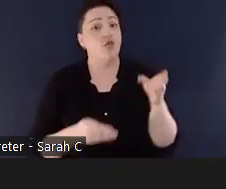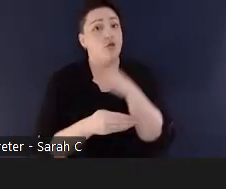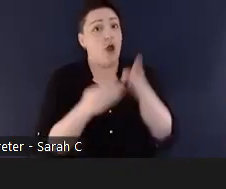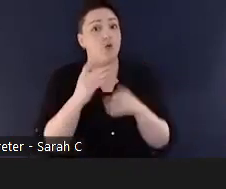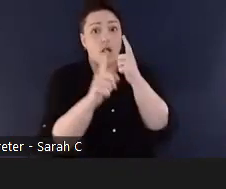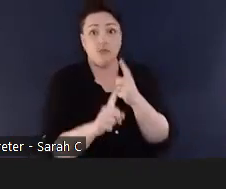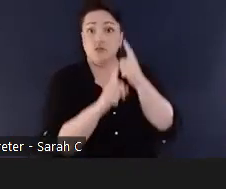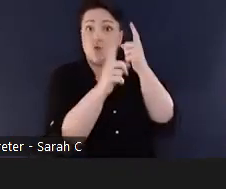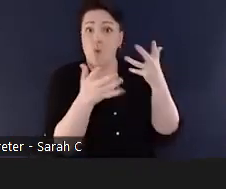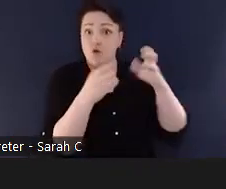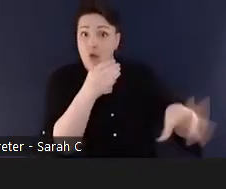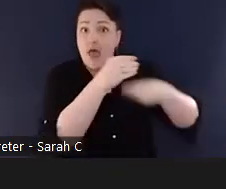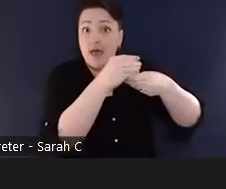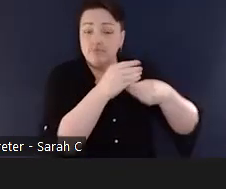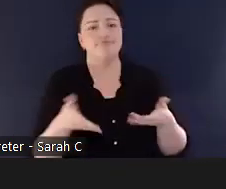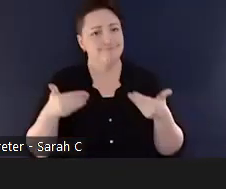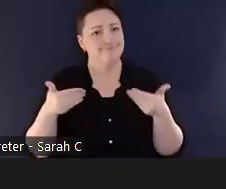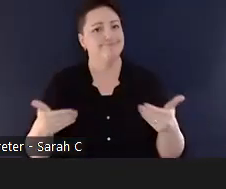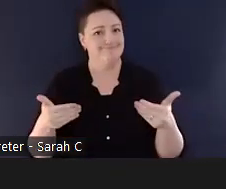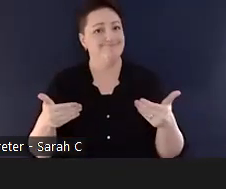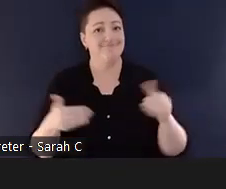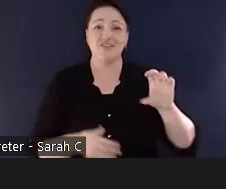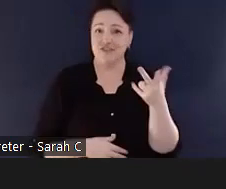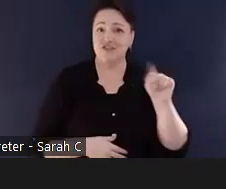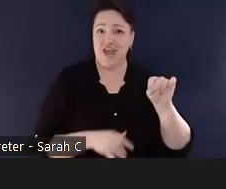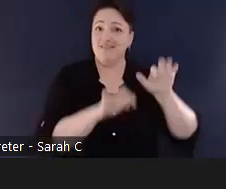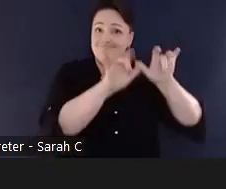list, please add them in the chat.